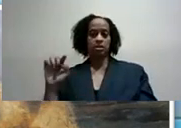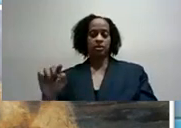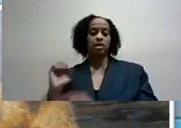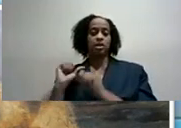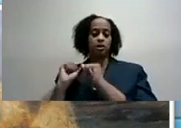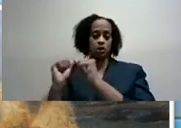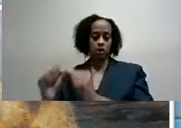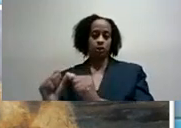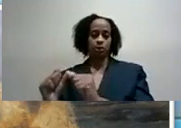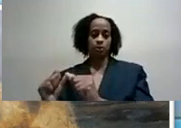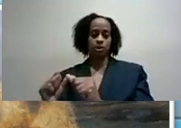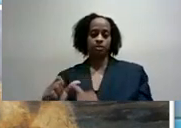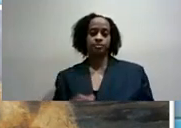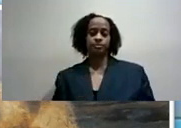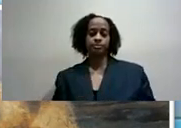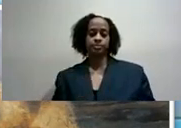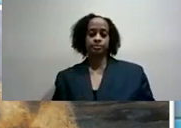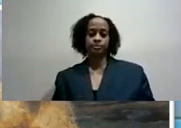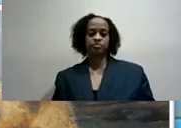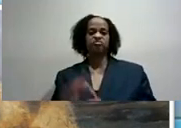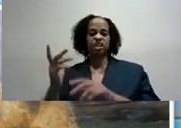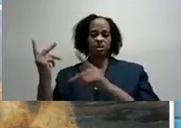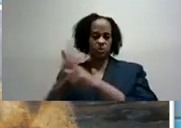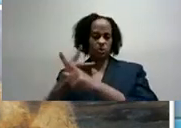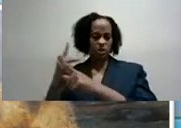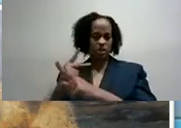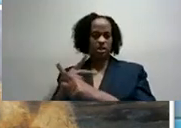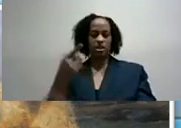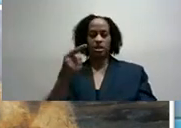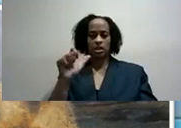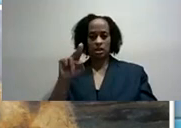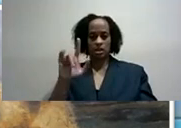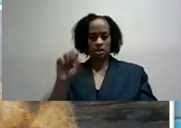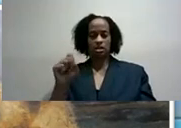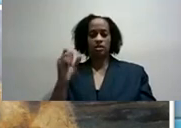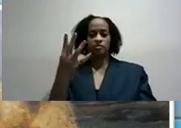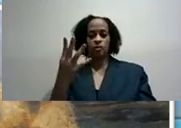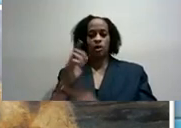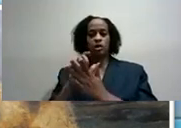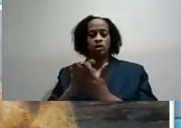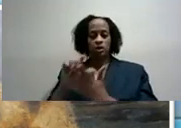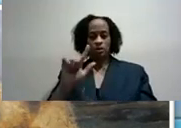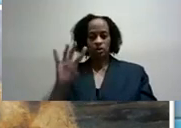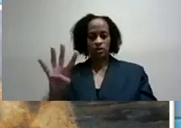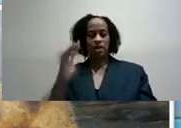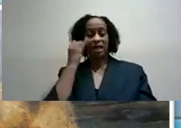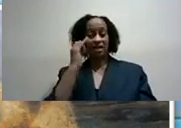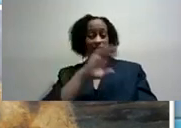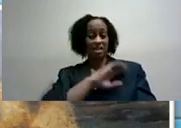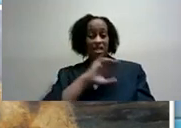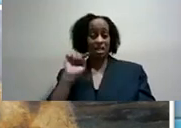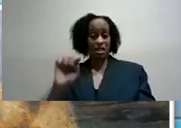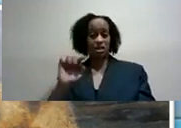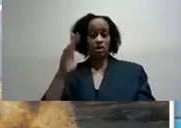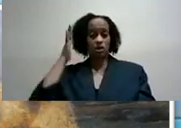continue to get worse. Here in Genesis 4:24, it says, if Cain shall